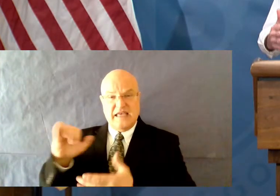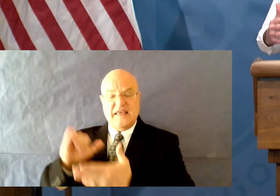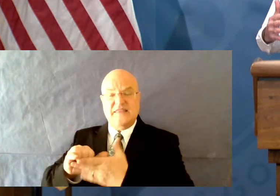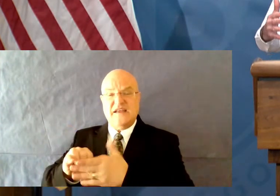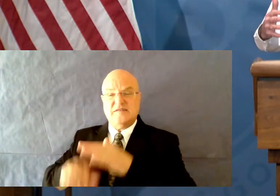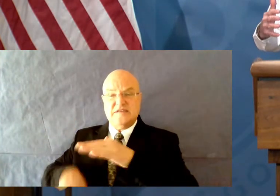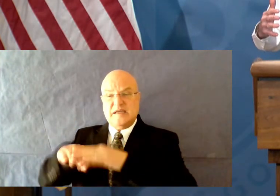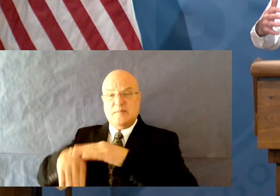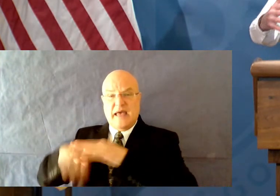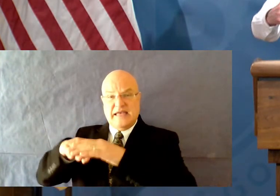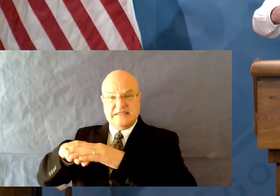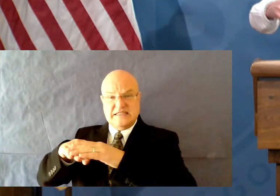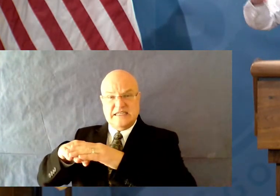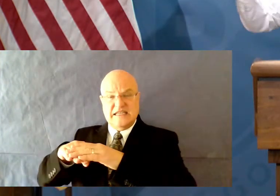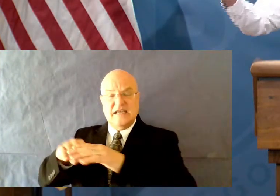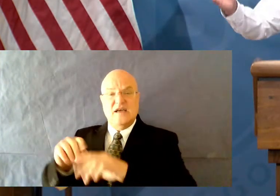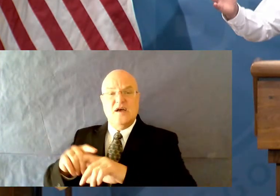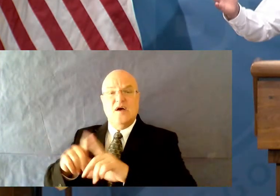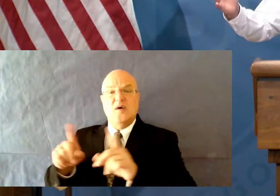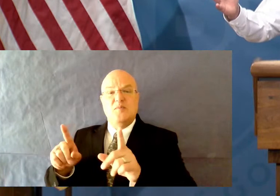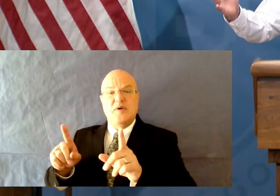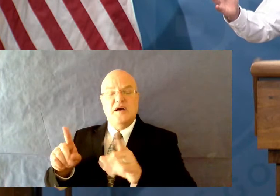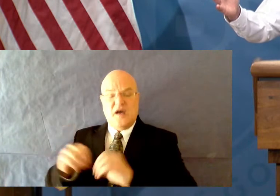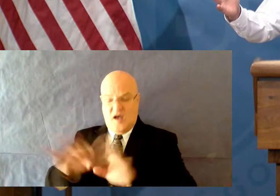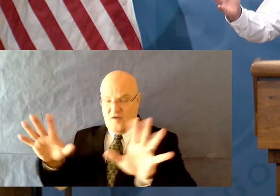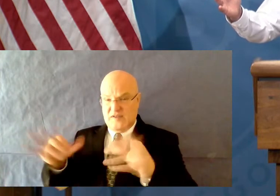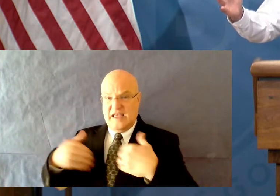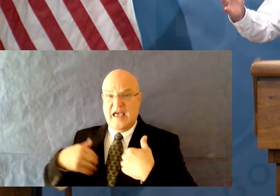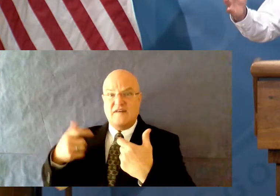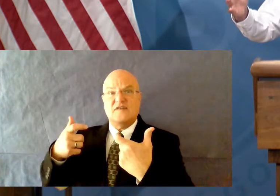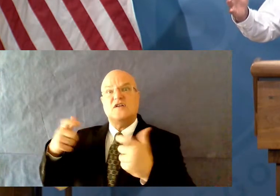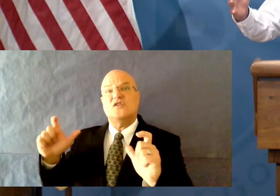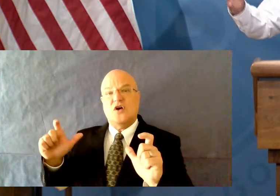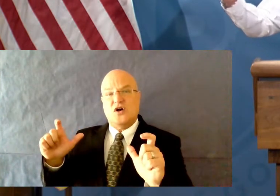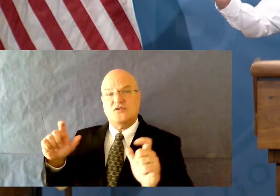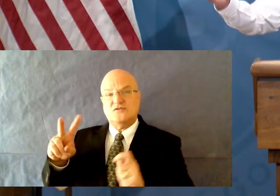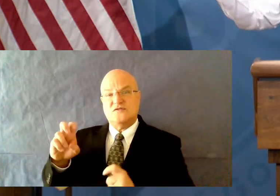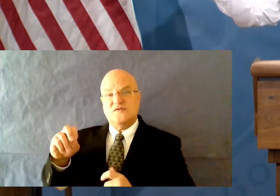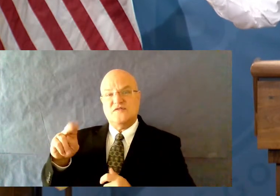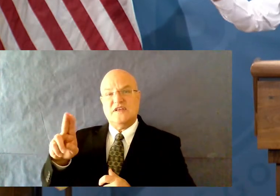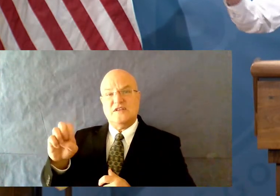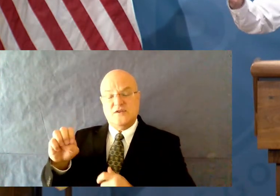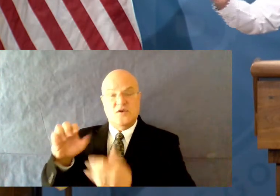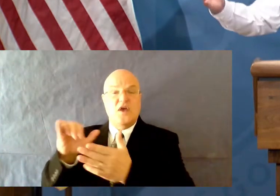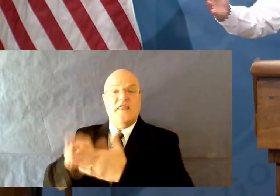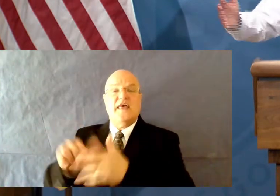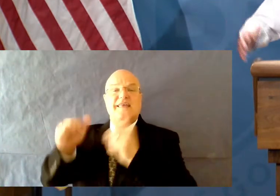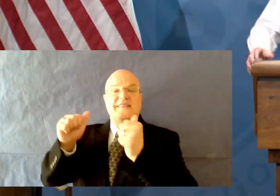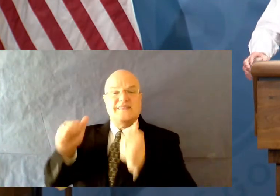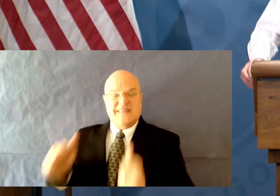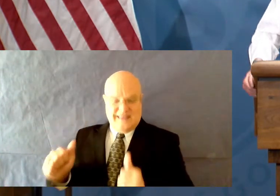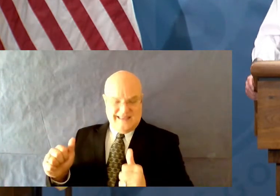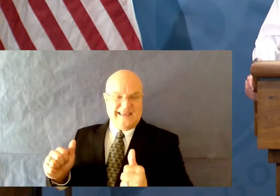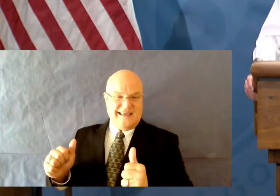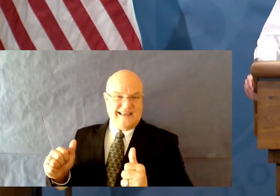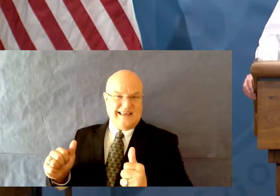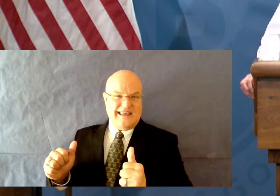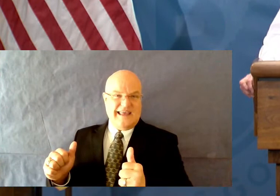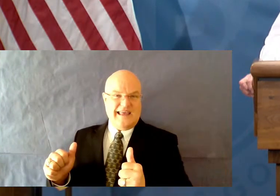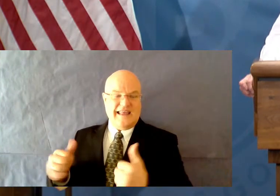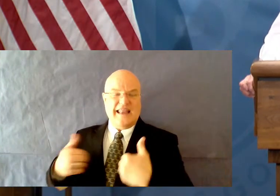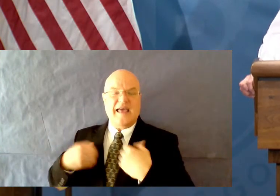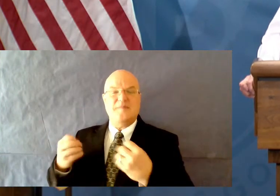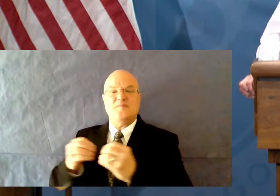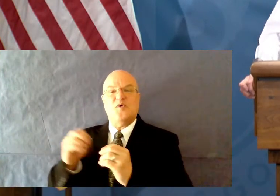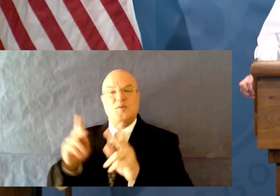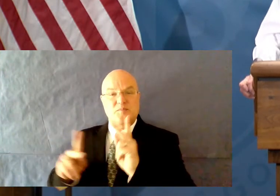capacity, but they obviously have a larger venue that they can seat that many